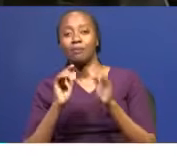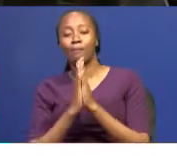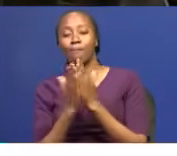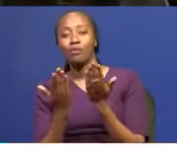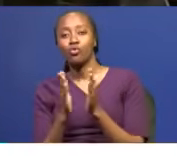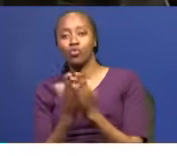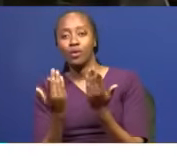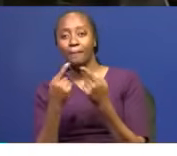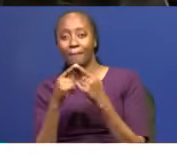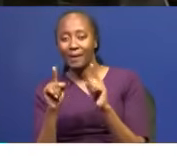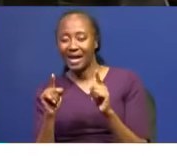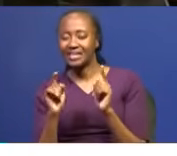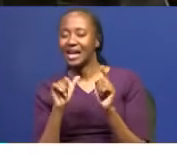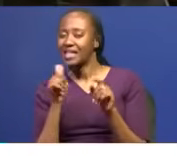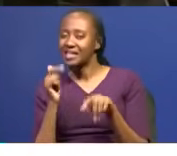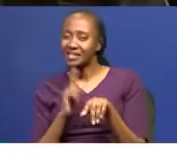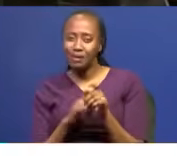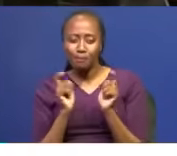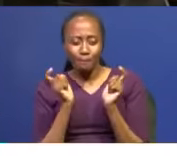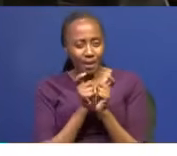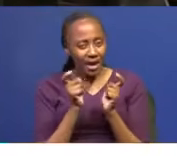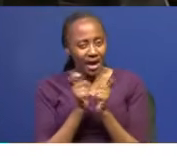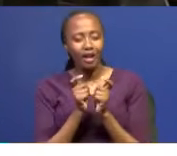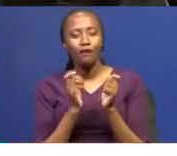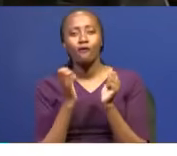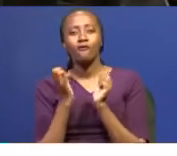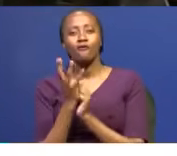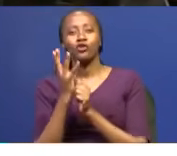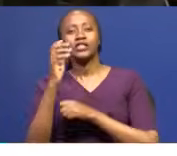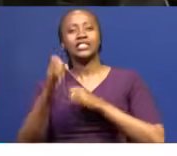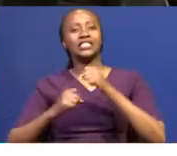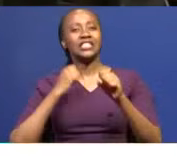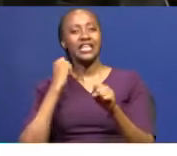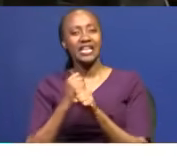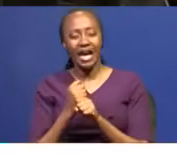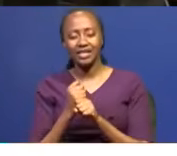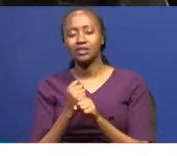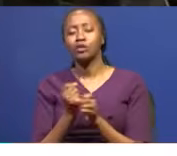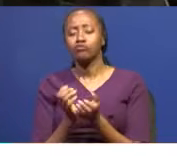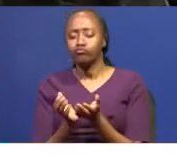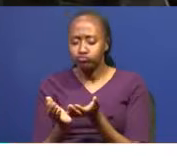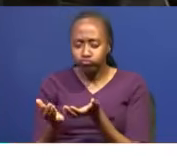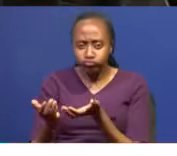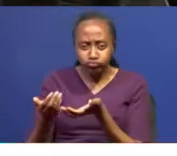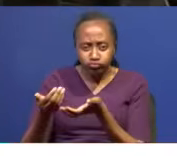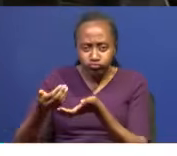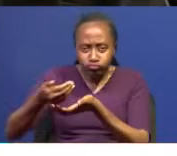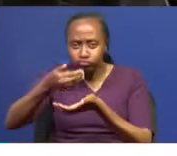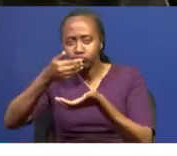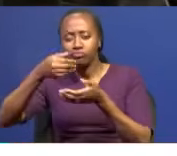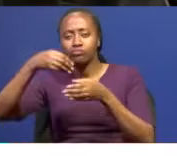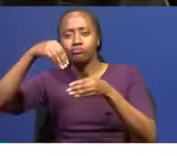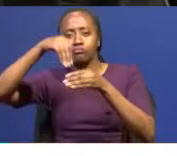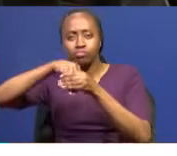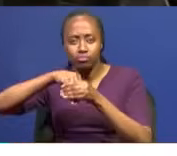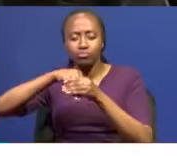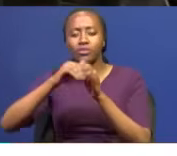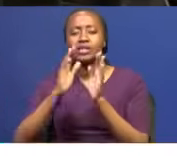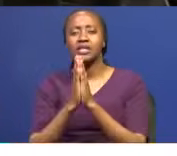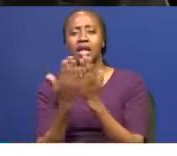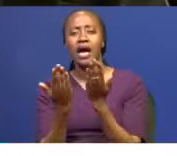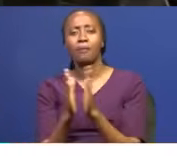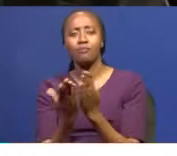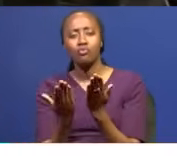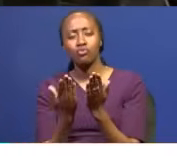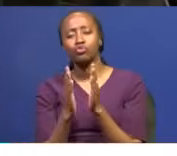painstaking moment of 14 years, trying to put together the 30 years into a story that the world